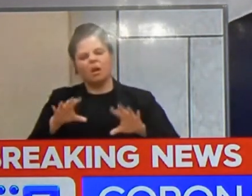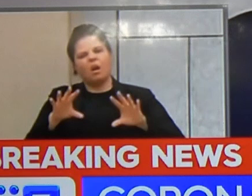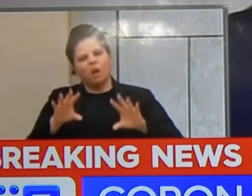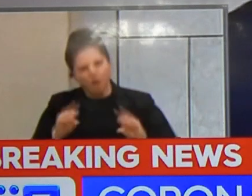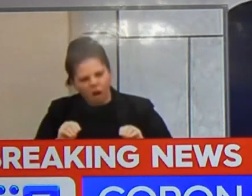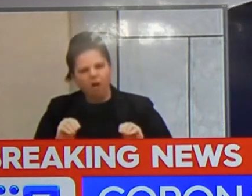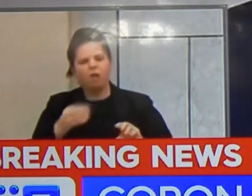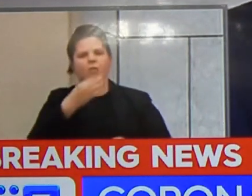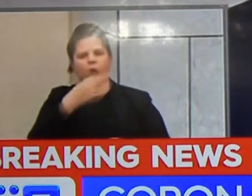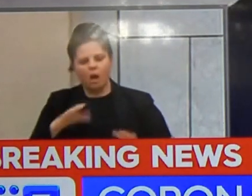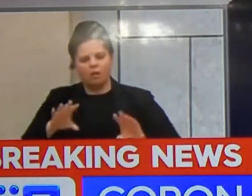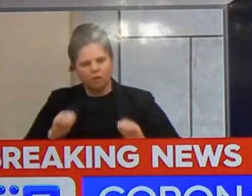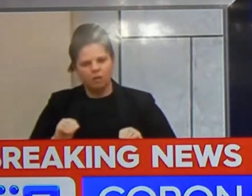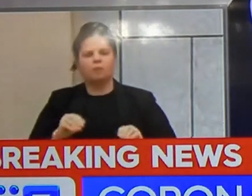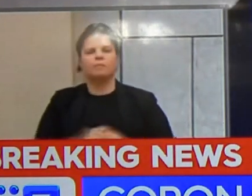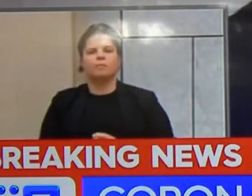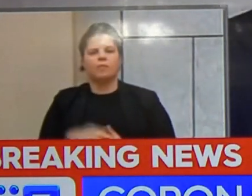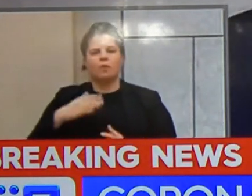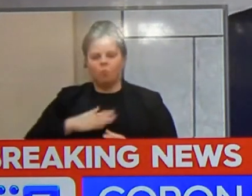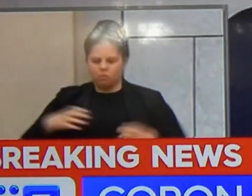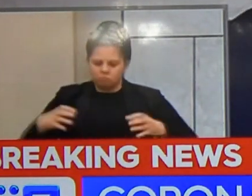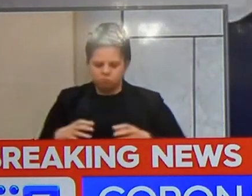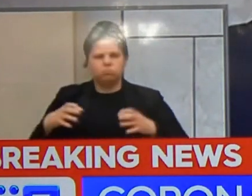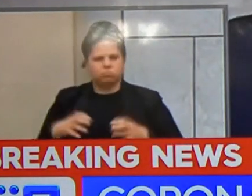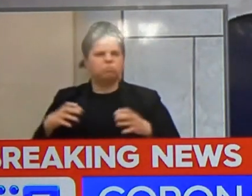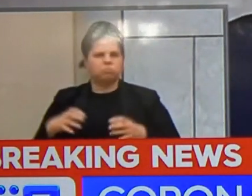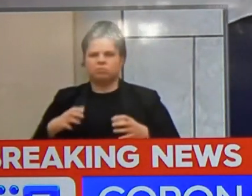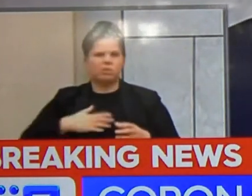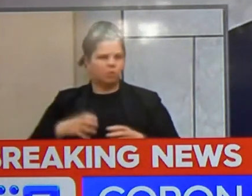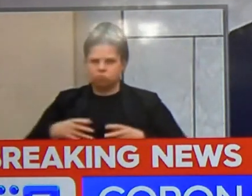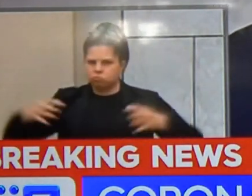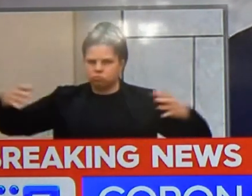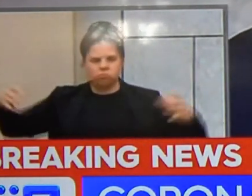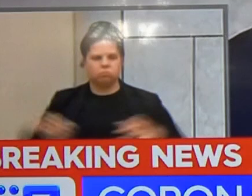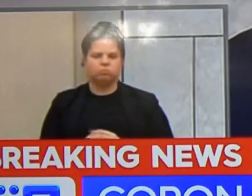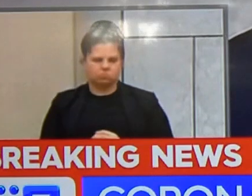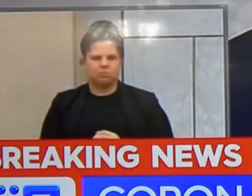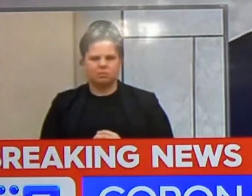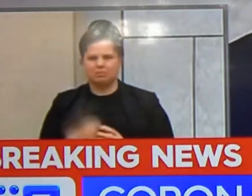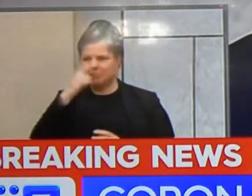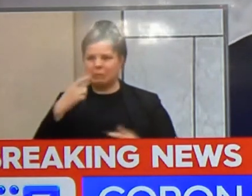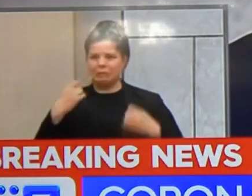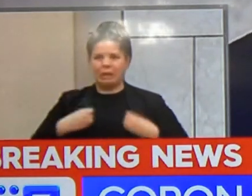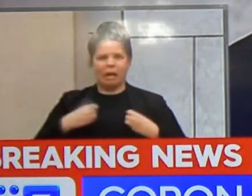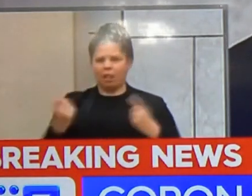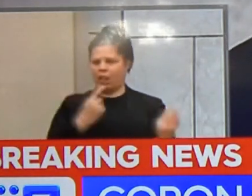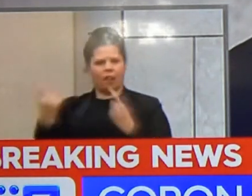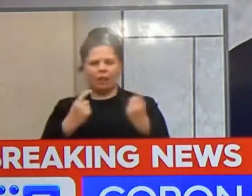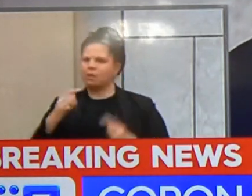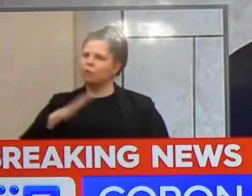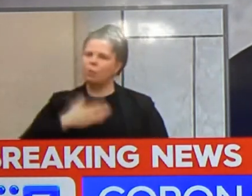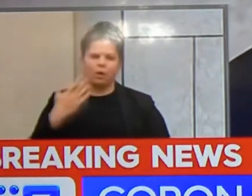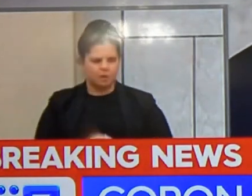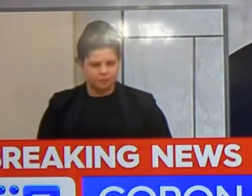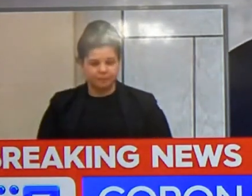we're seeking to put the pressure down on constraining this virus in Australia. We then need